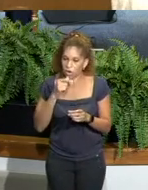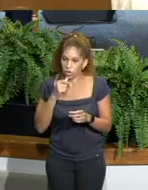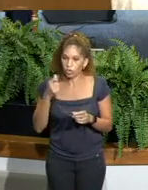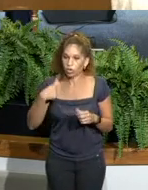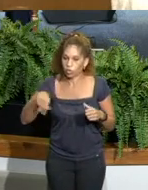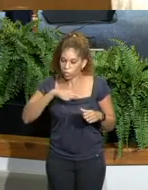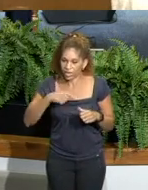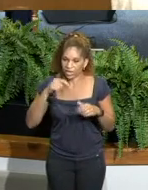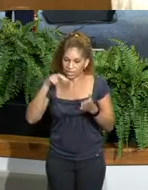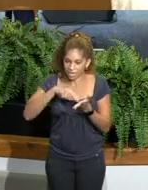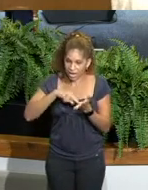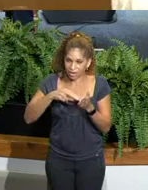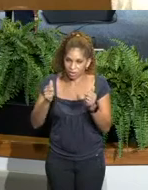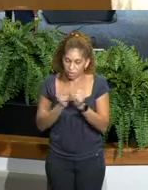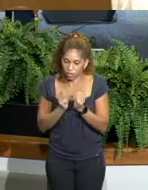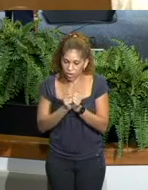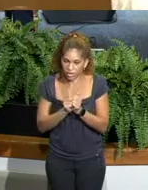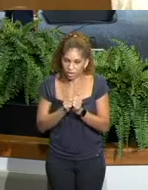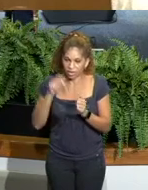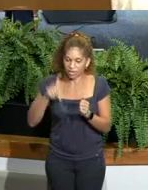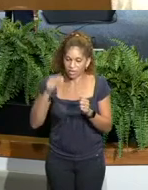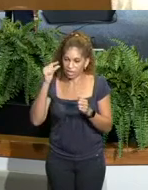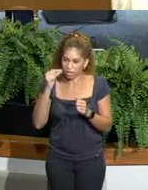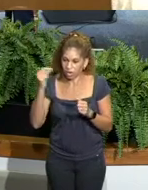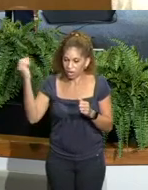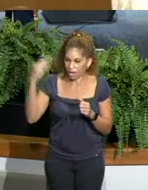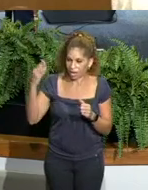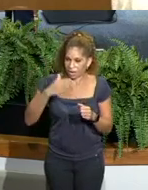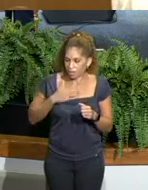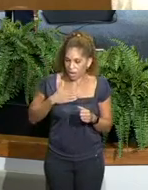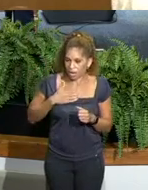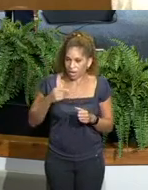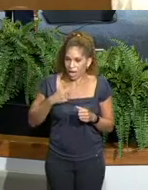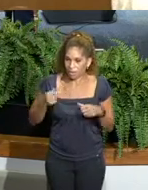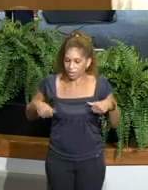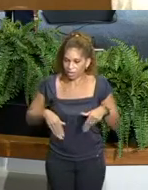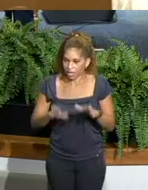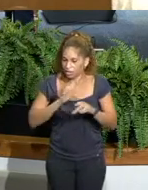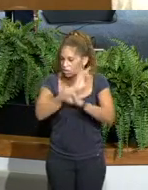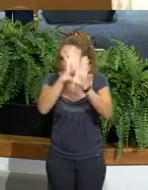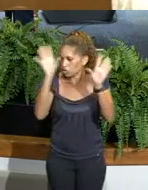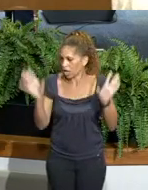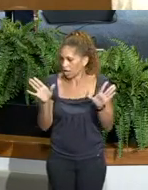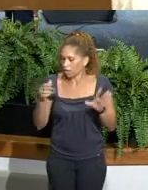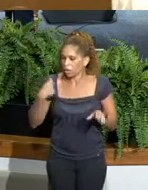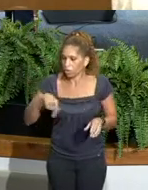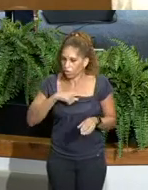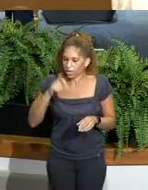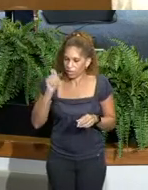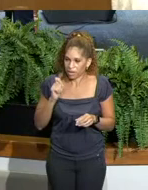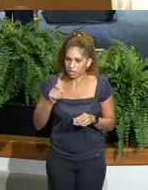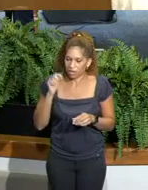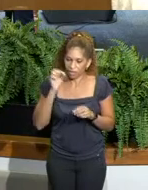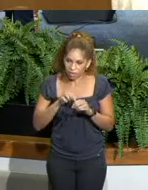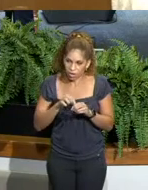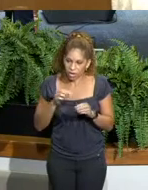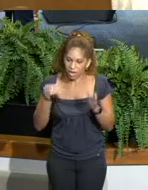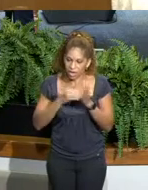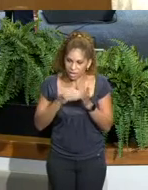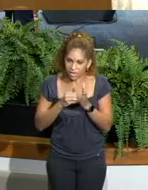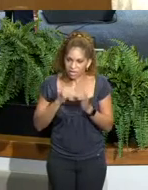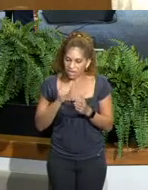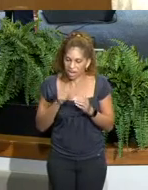a vote. This little light of mine, I'm going to let it shine. We must vote against injustice and